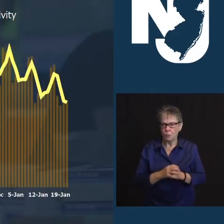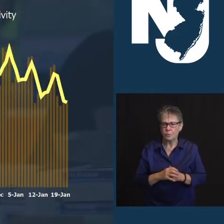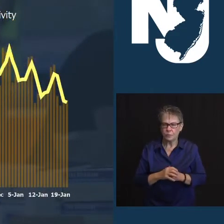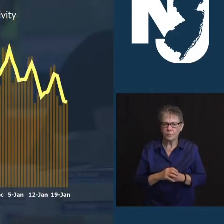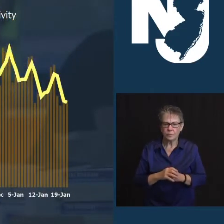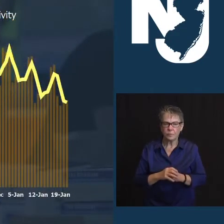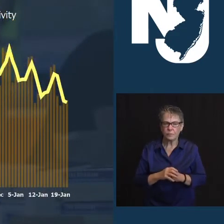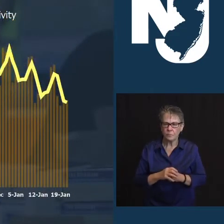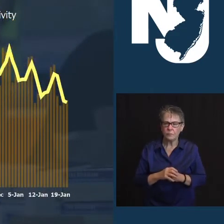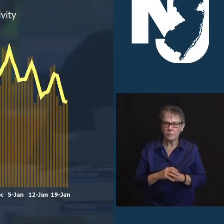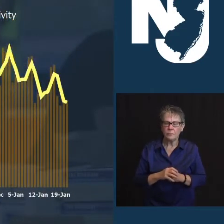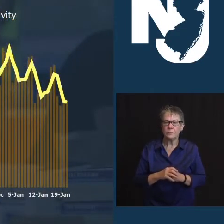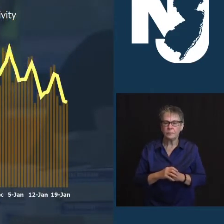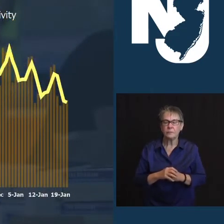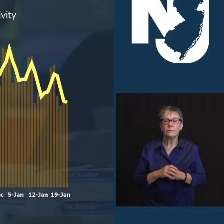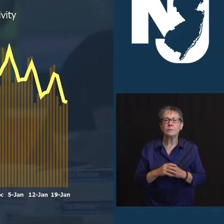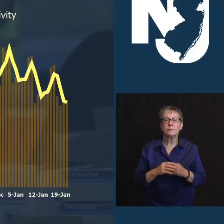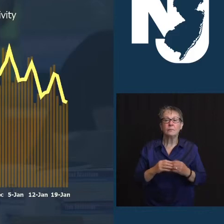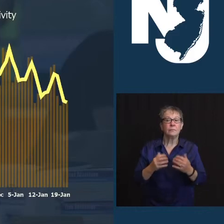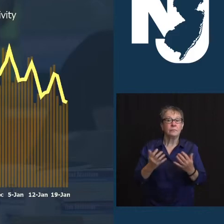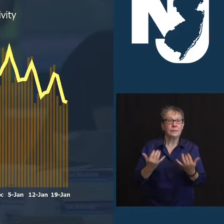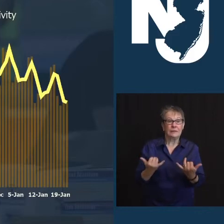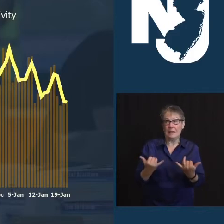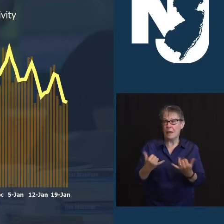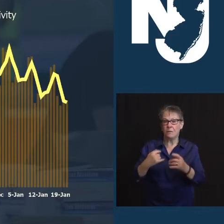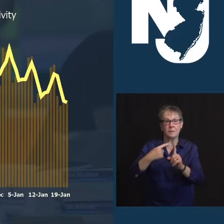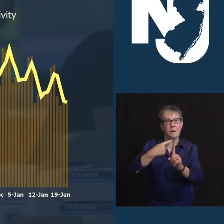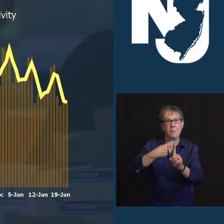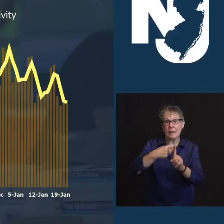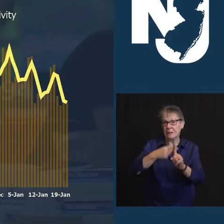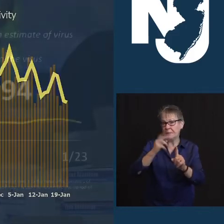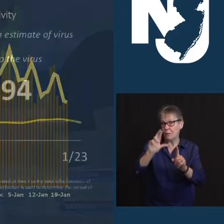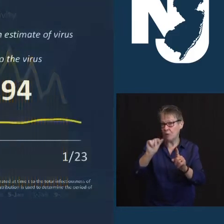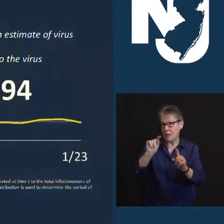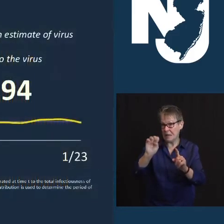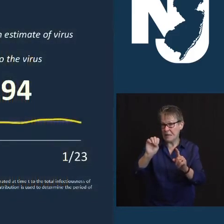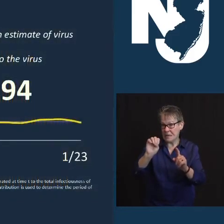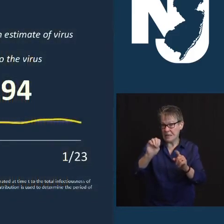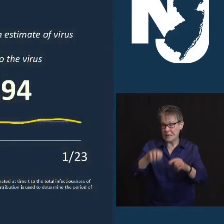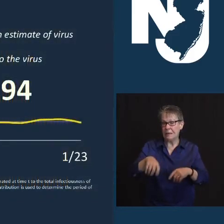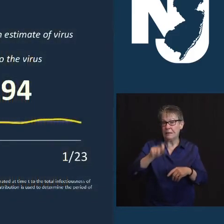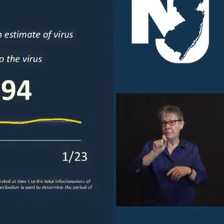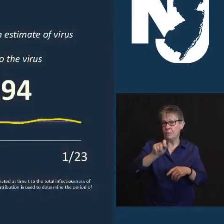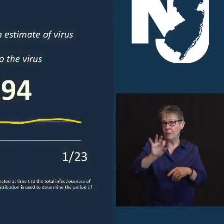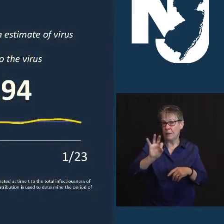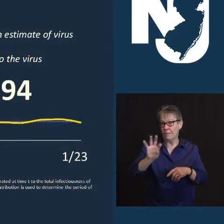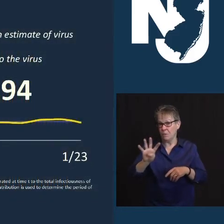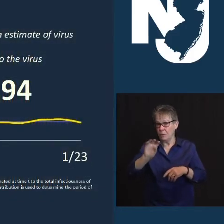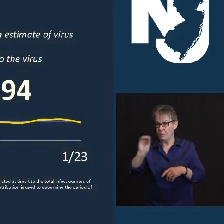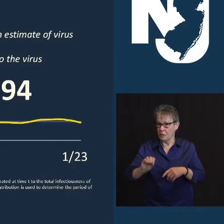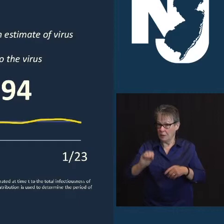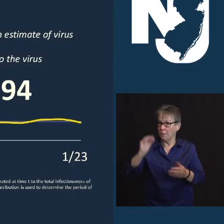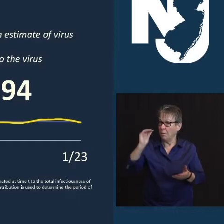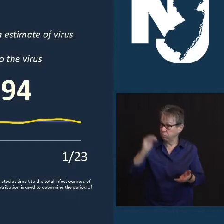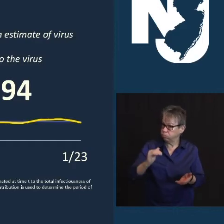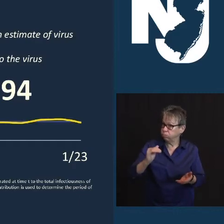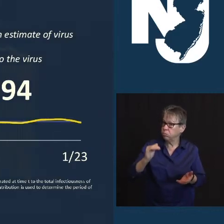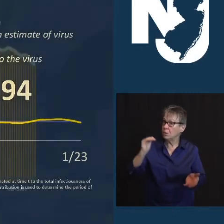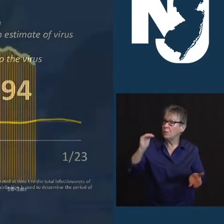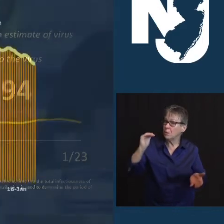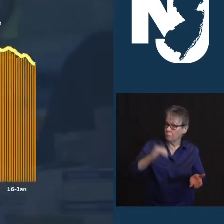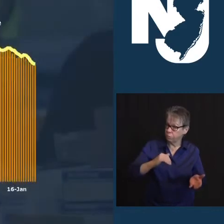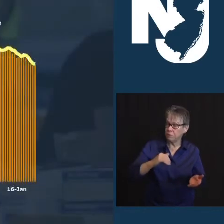54,987 PCR recorded tests was 9.62%. The statewide rate of transmission has dipped to 0.94.